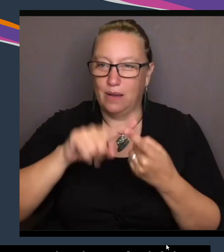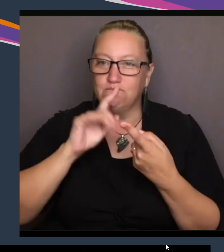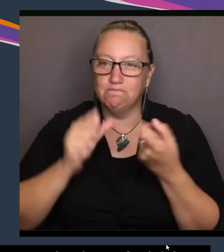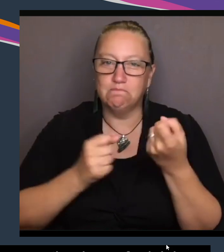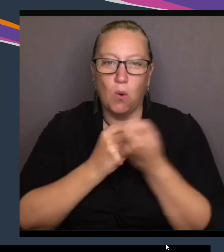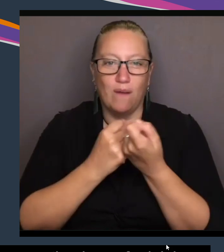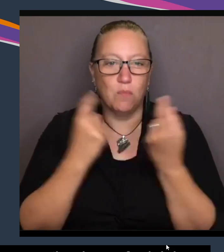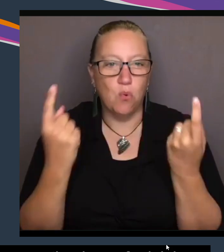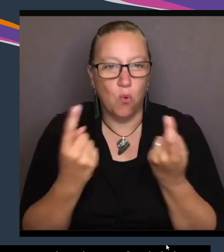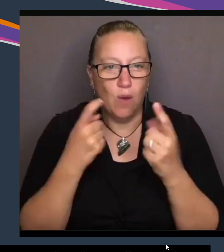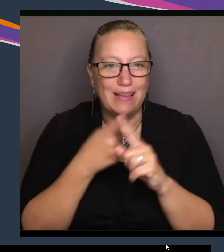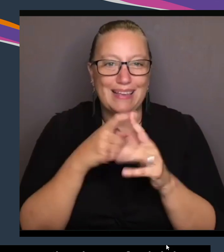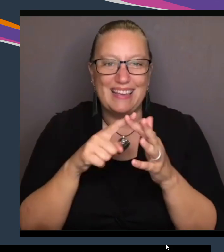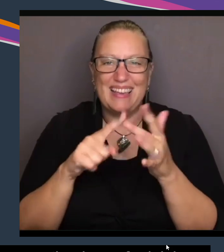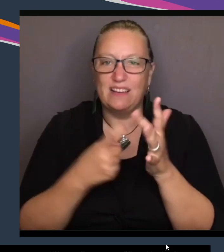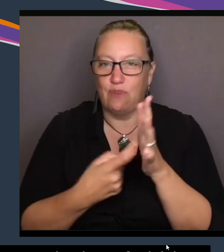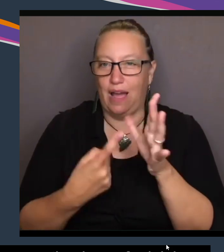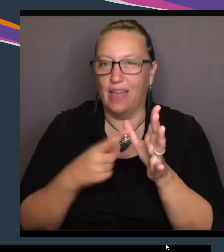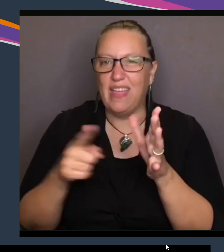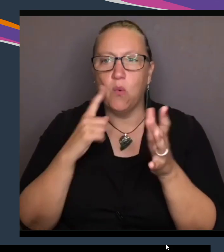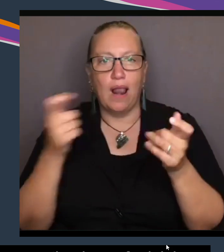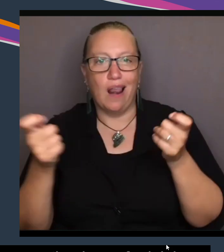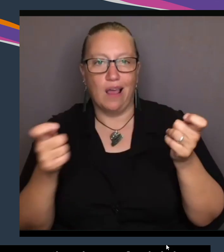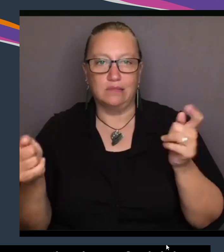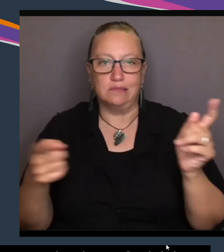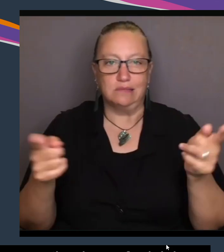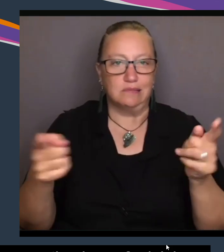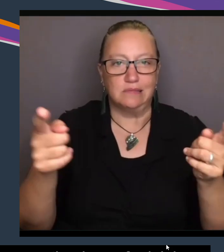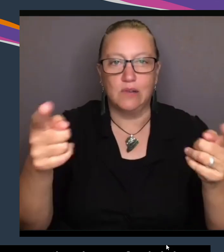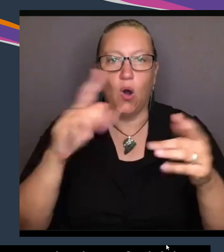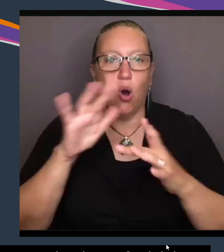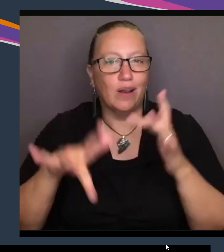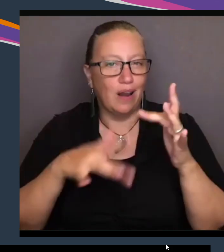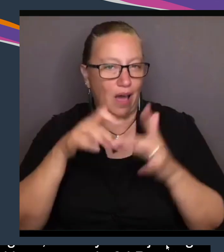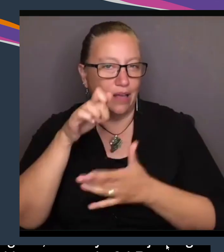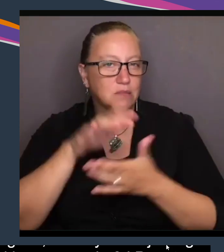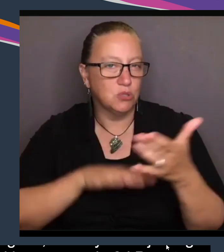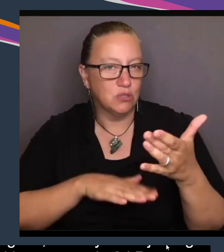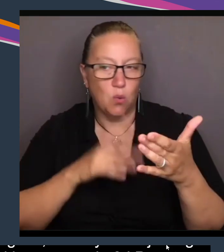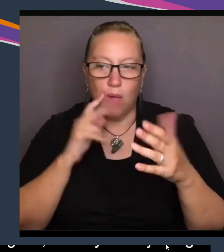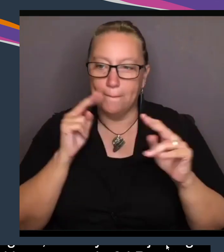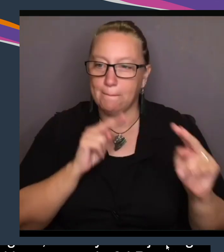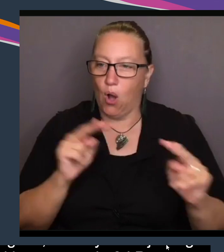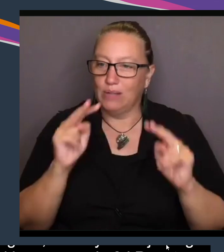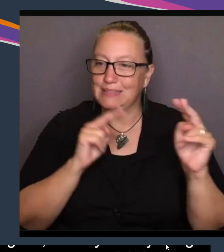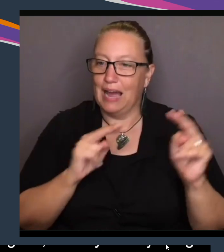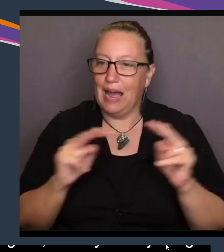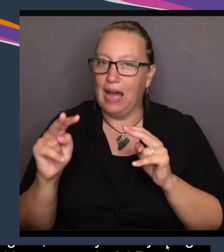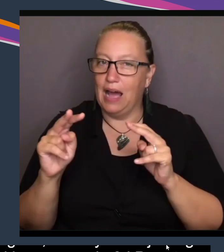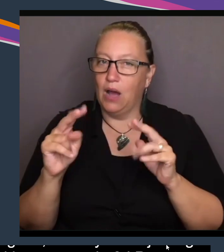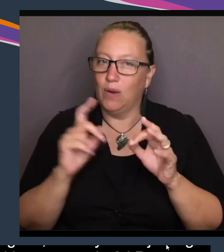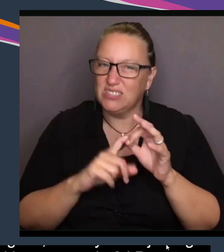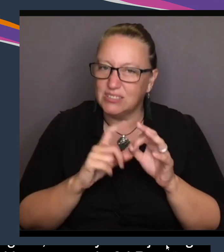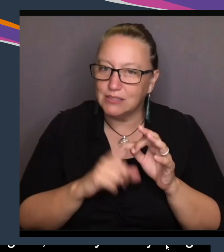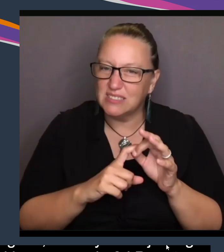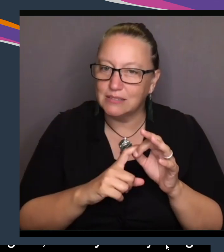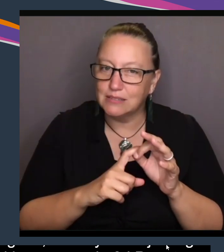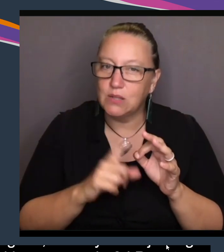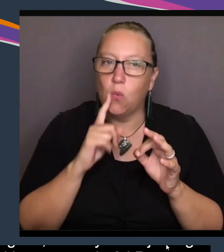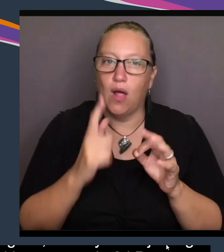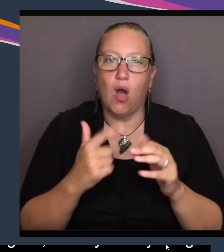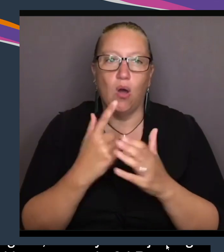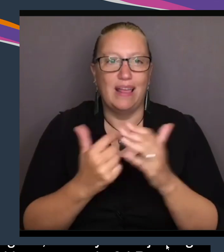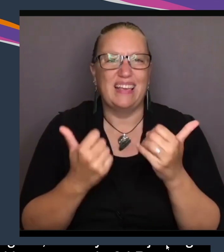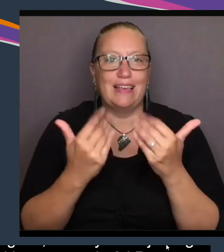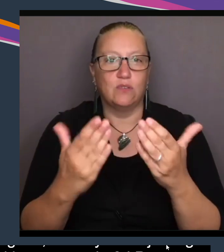they'll guide the online experience, monitor questions and ensure smooth participation throughout the morning.